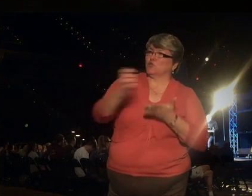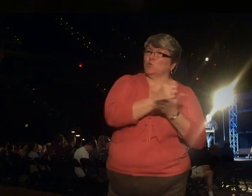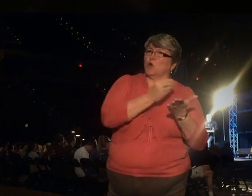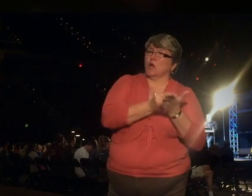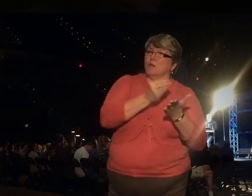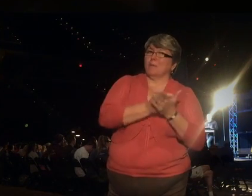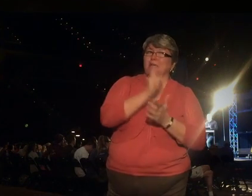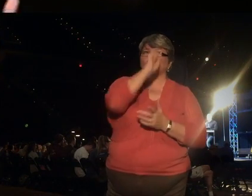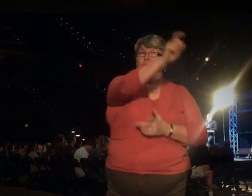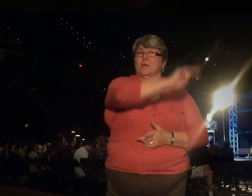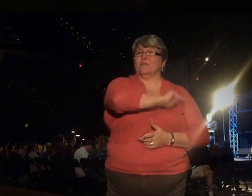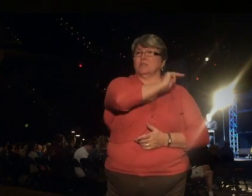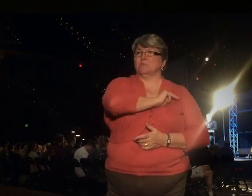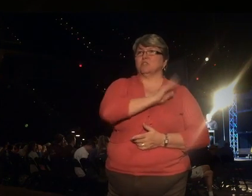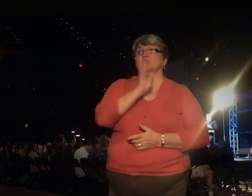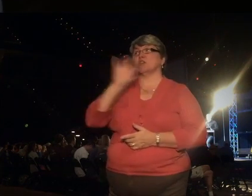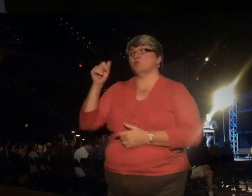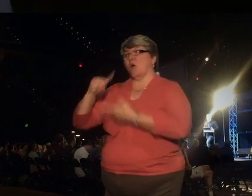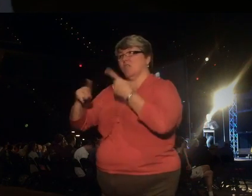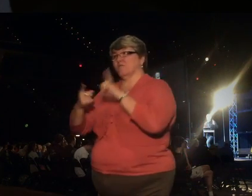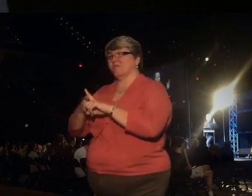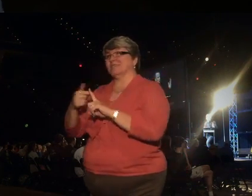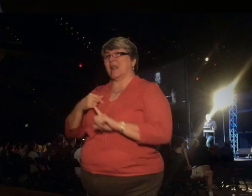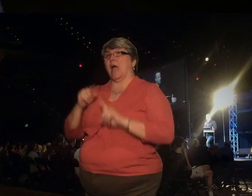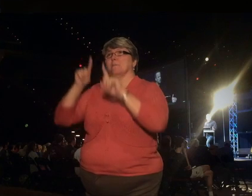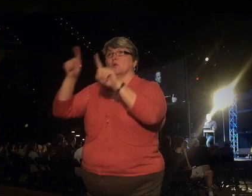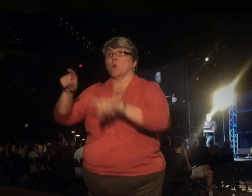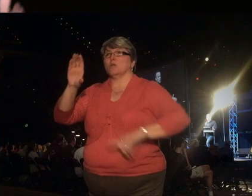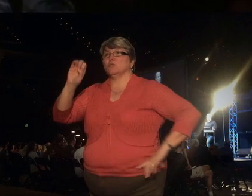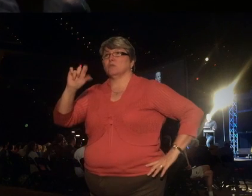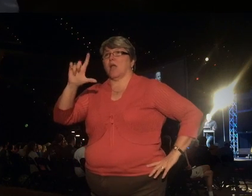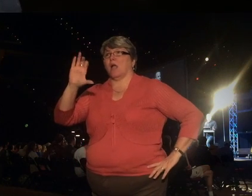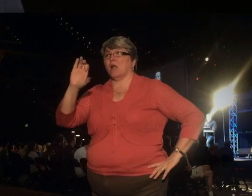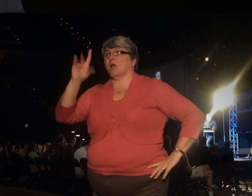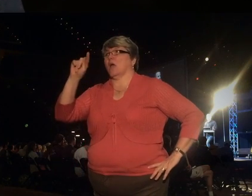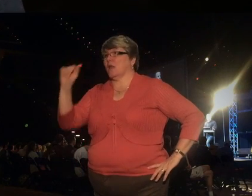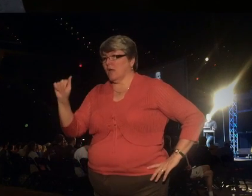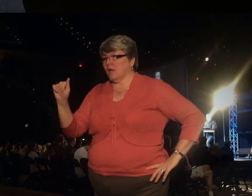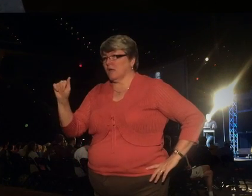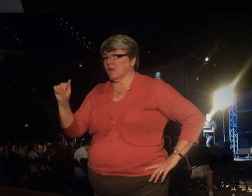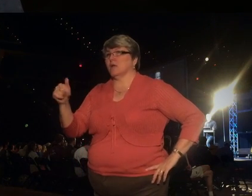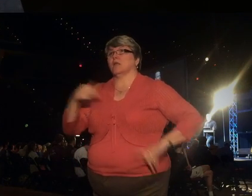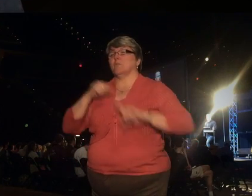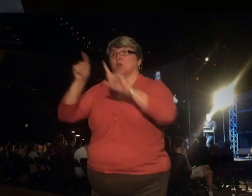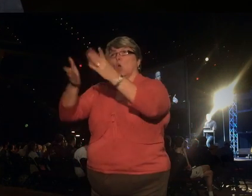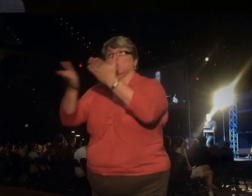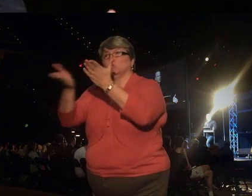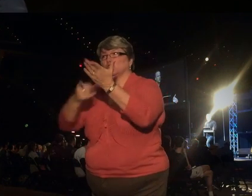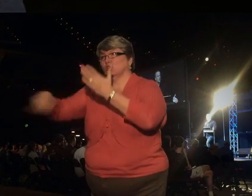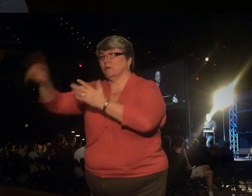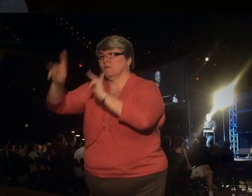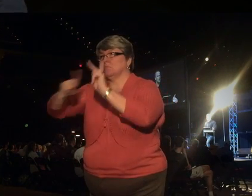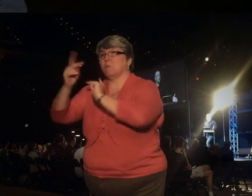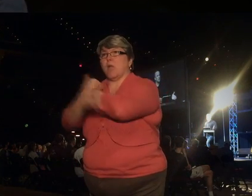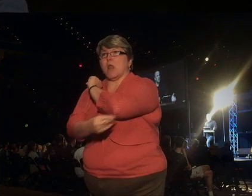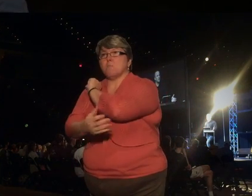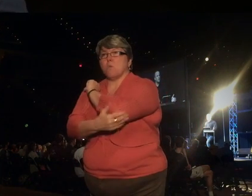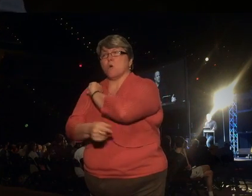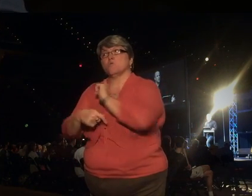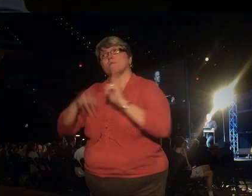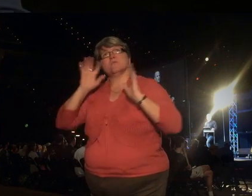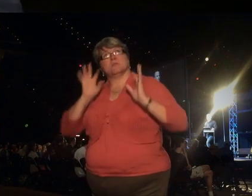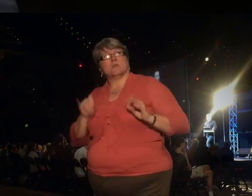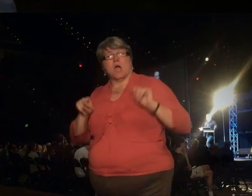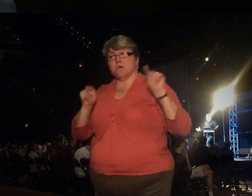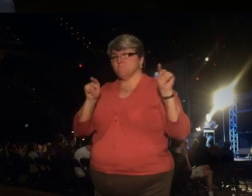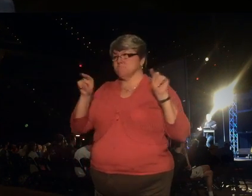other friends that said, I'm going to Calcutta, right? And I'm gonna go serve among the poor. And you've got to decide, as I start to minister